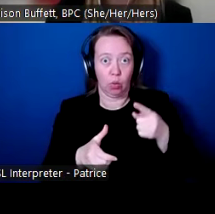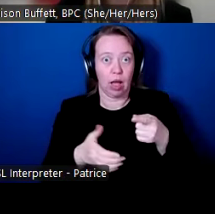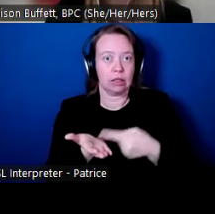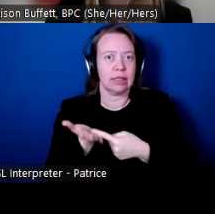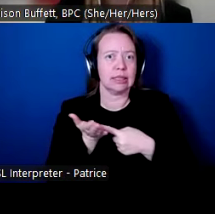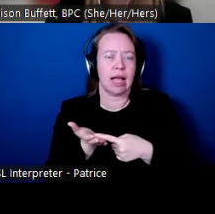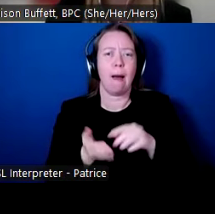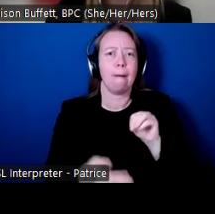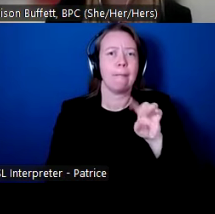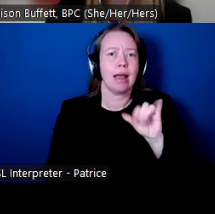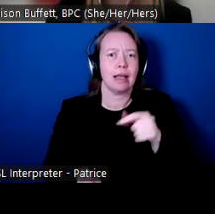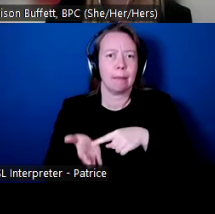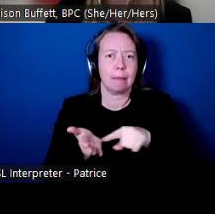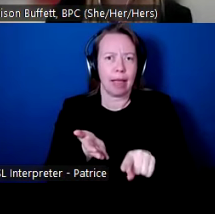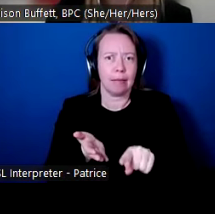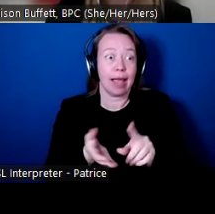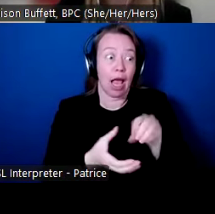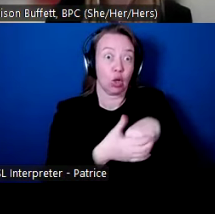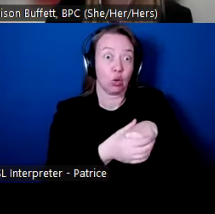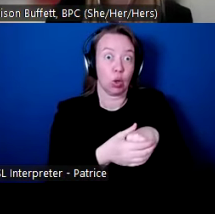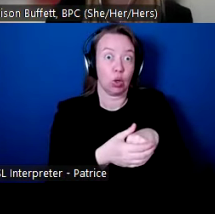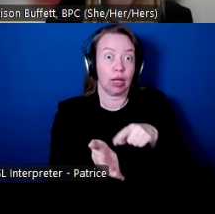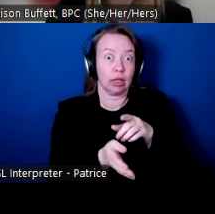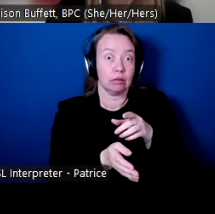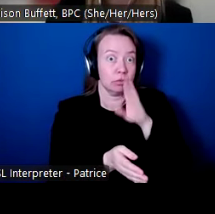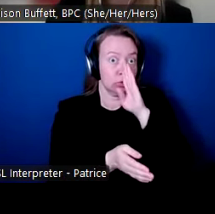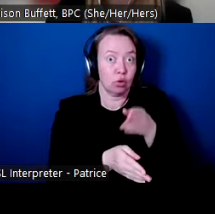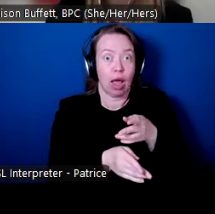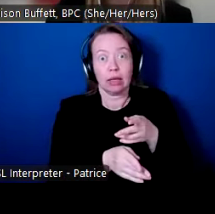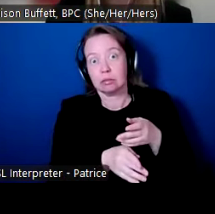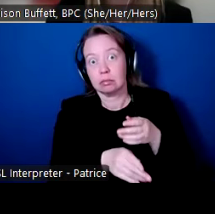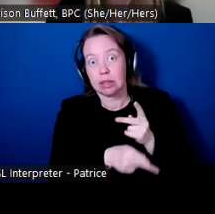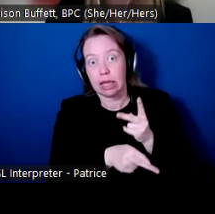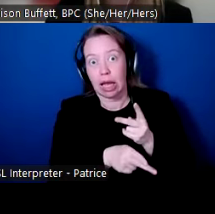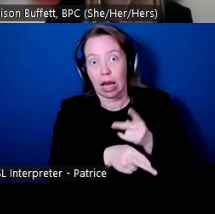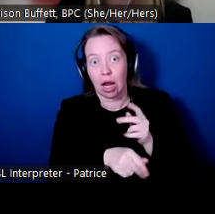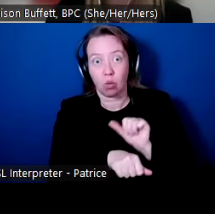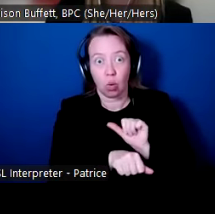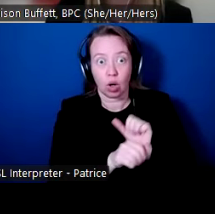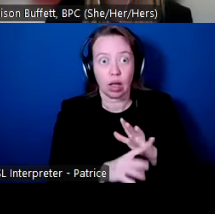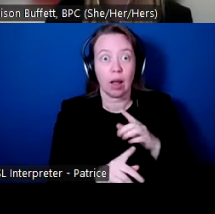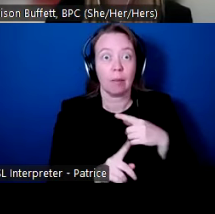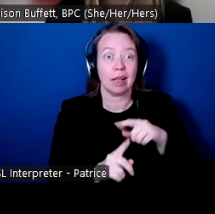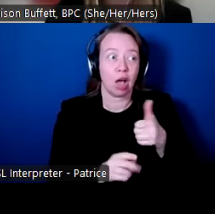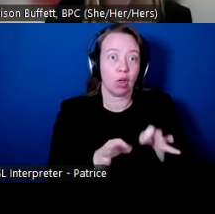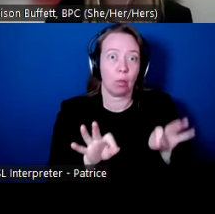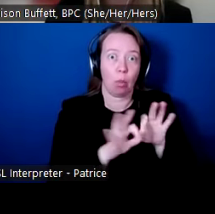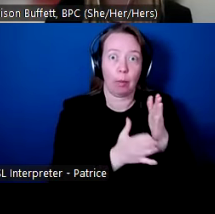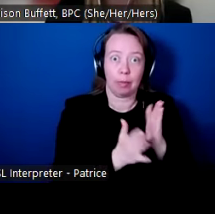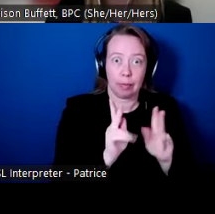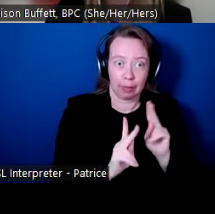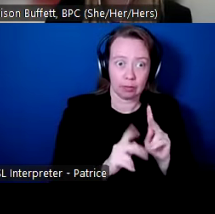and it must include direct care workers, among other key stakeholders. And finally, the rule